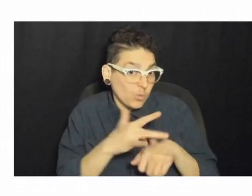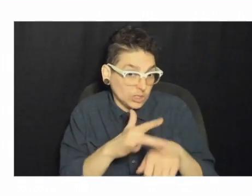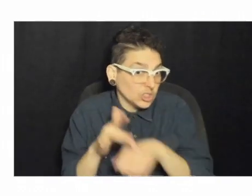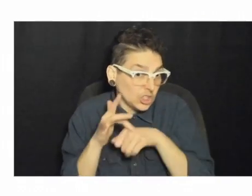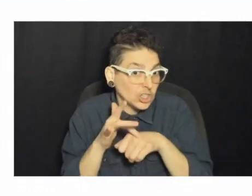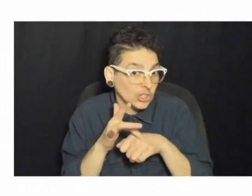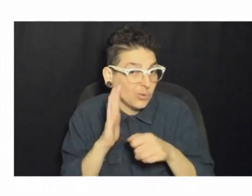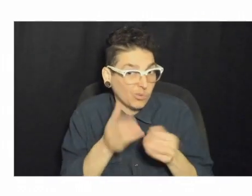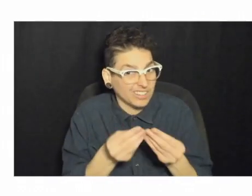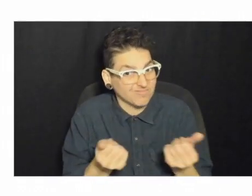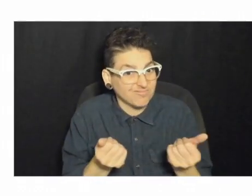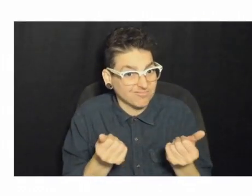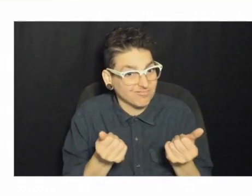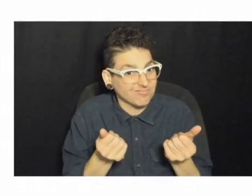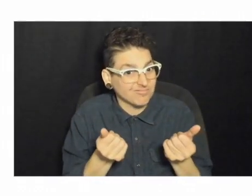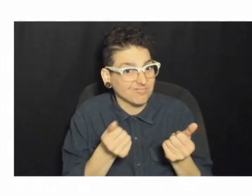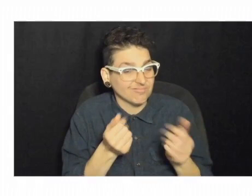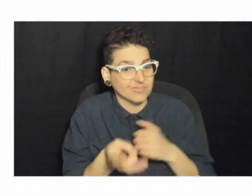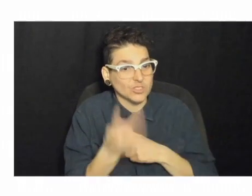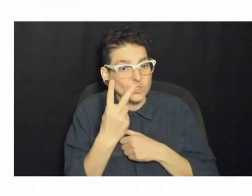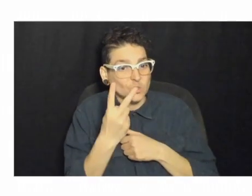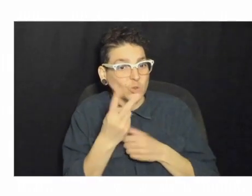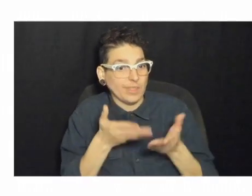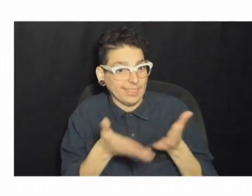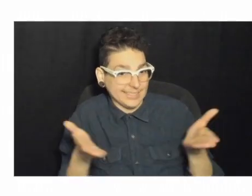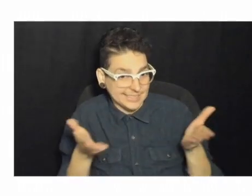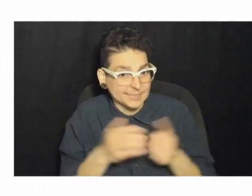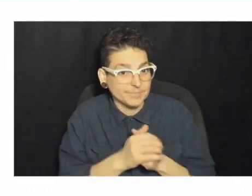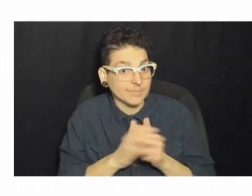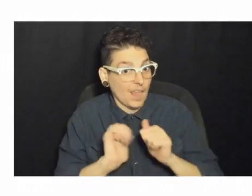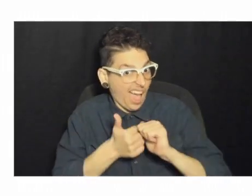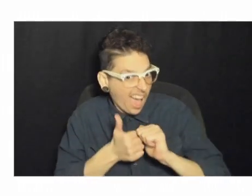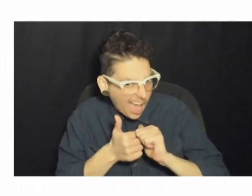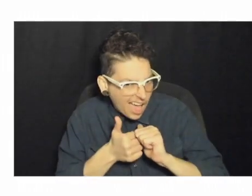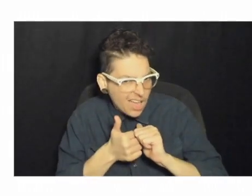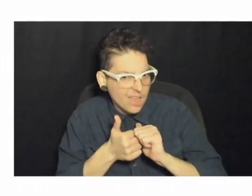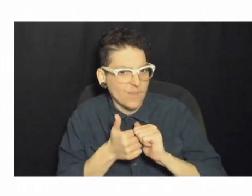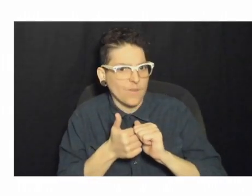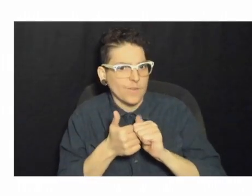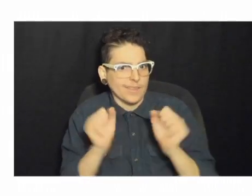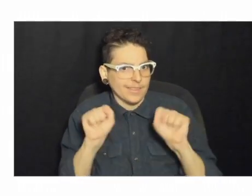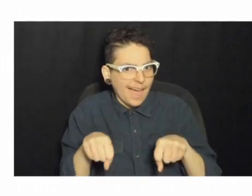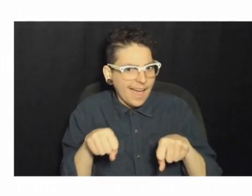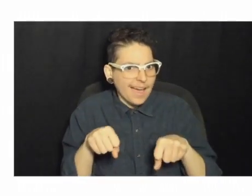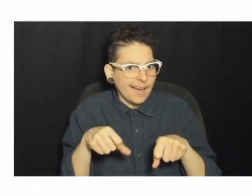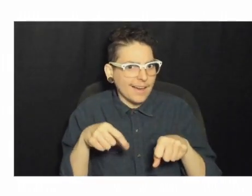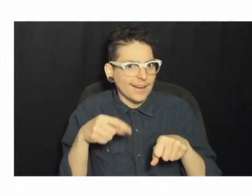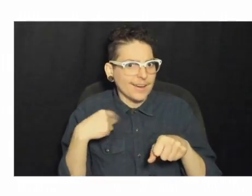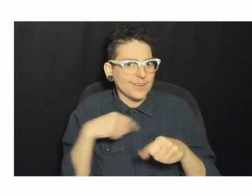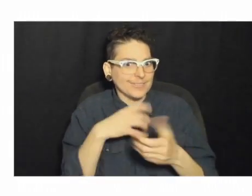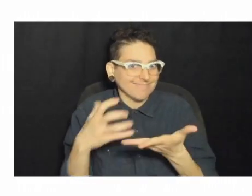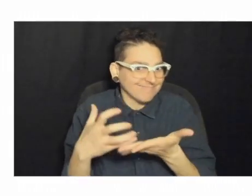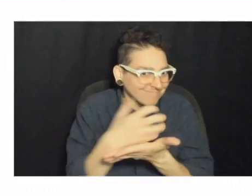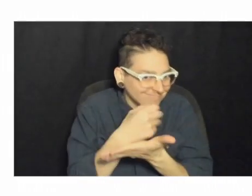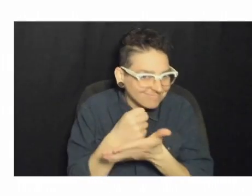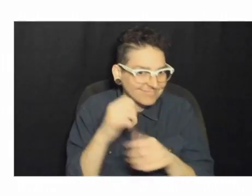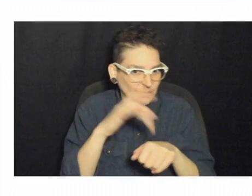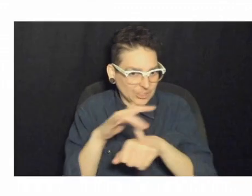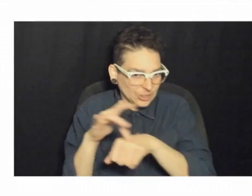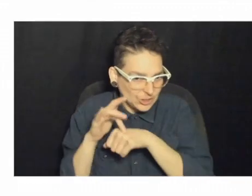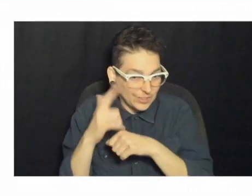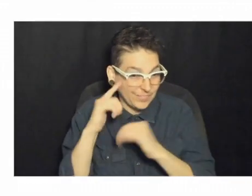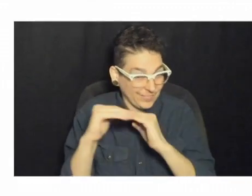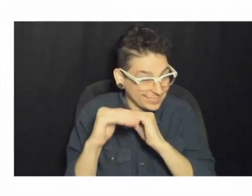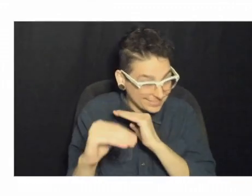can we leverage the existing resources for that sustained change? But then how can we also carry it on when those resources are no